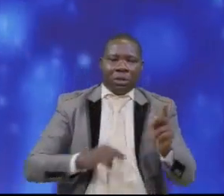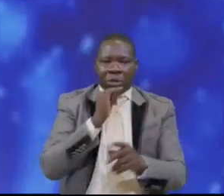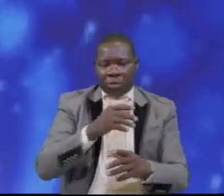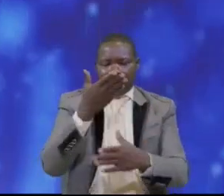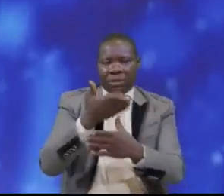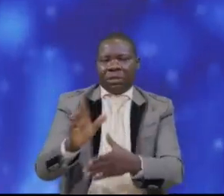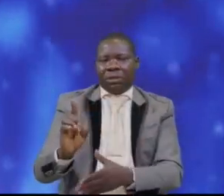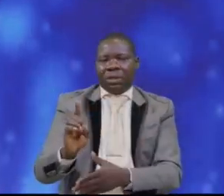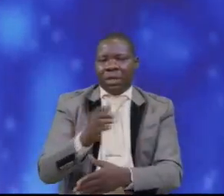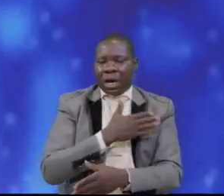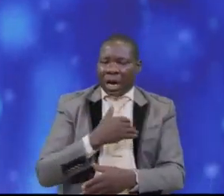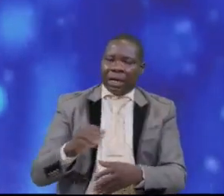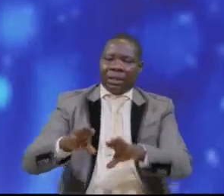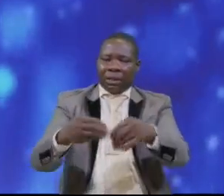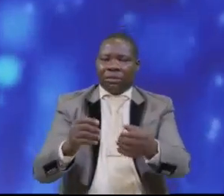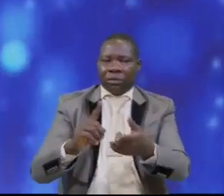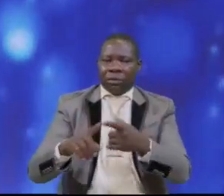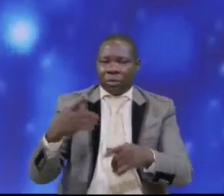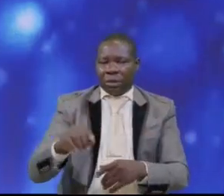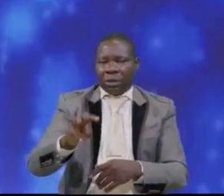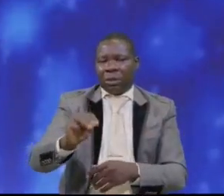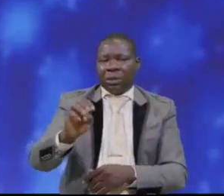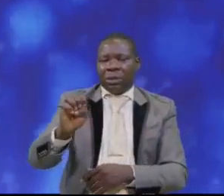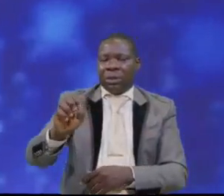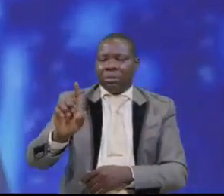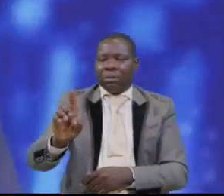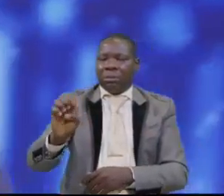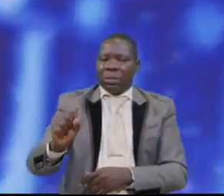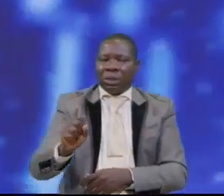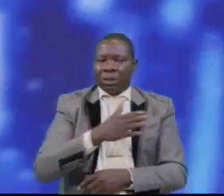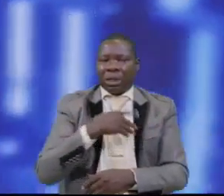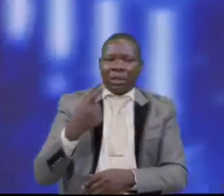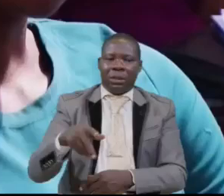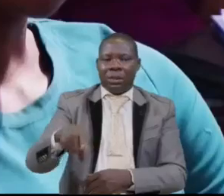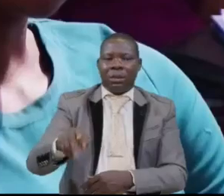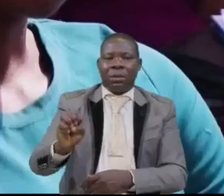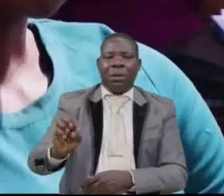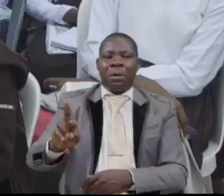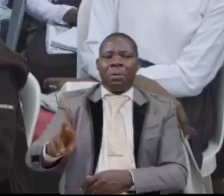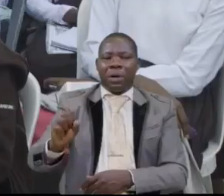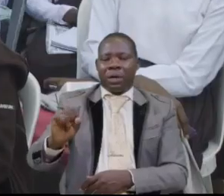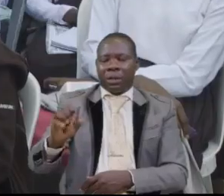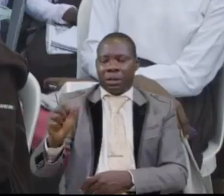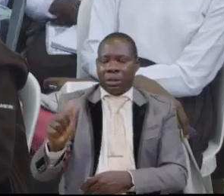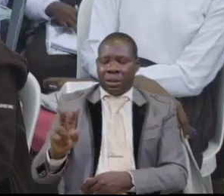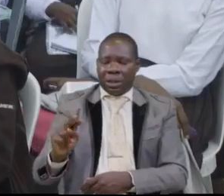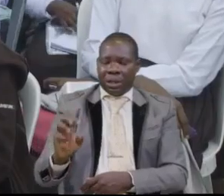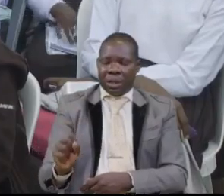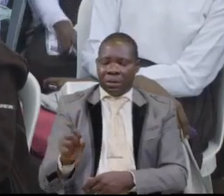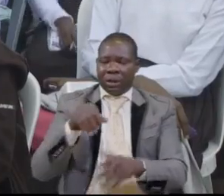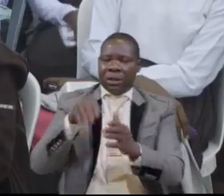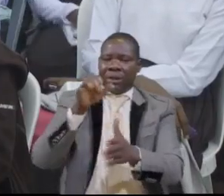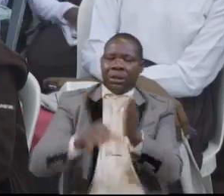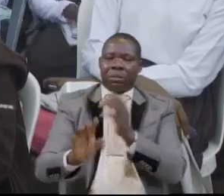and and given to the meats and the passions and now we come to chapter six in chapter 6